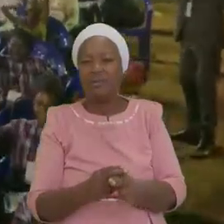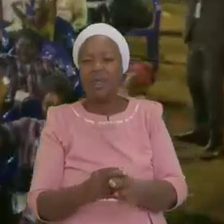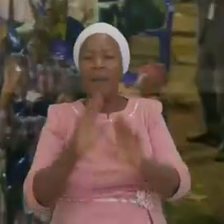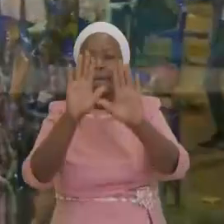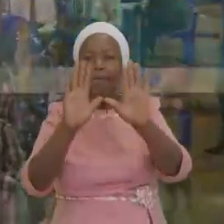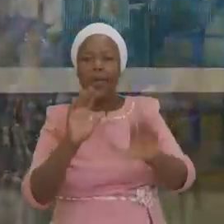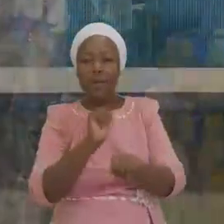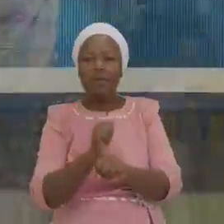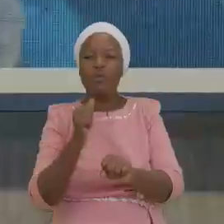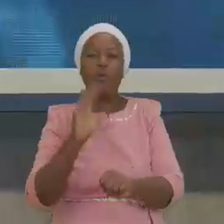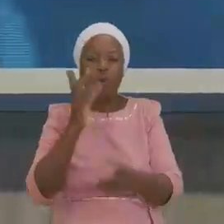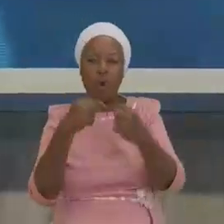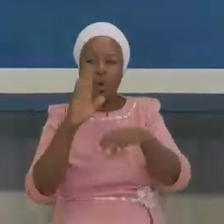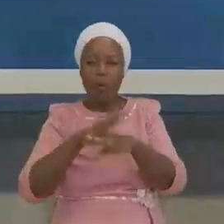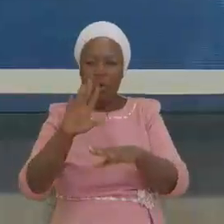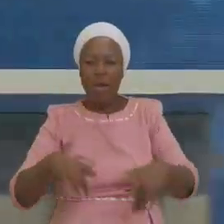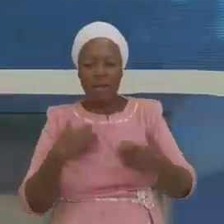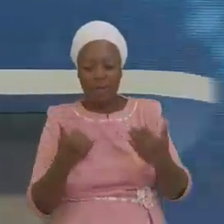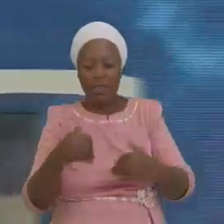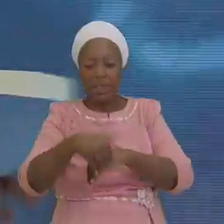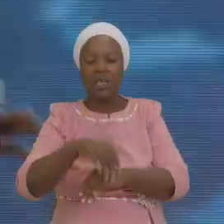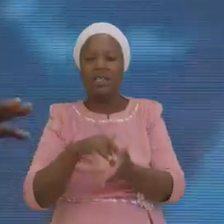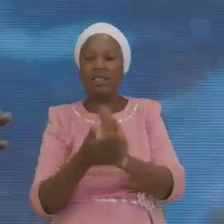Miracle will come upon you tonight.